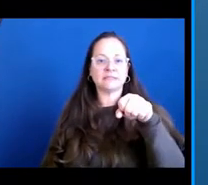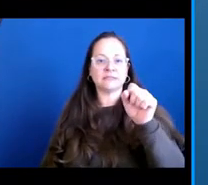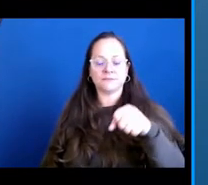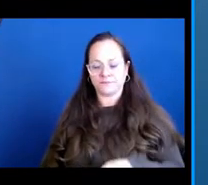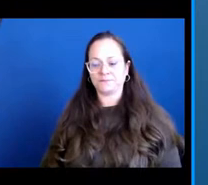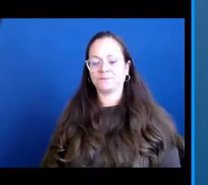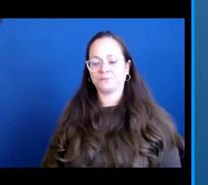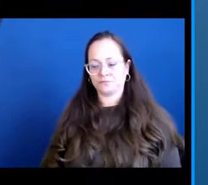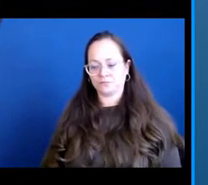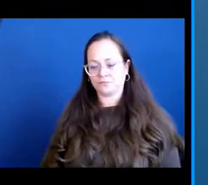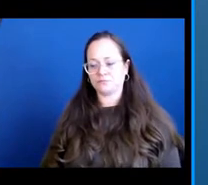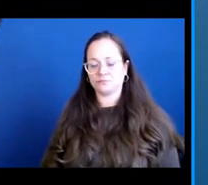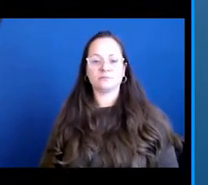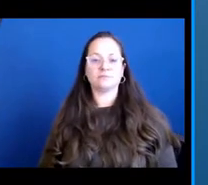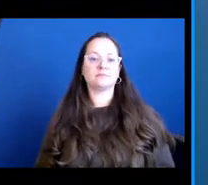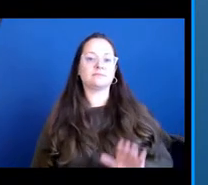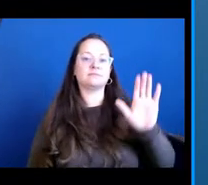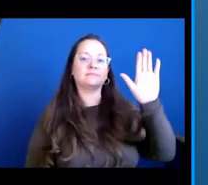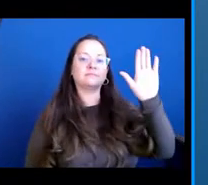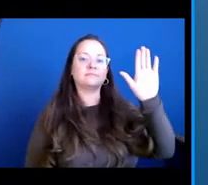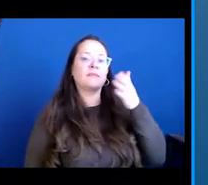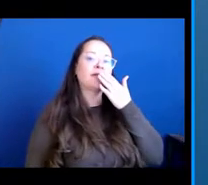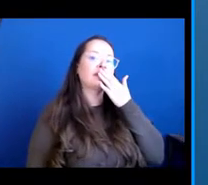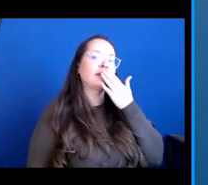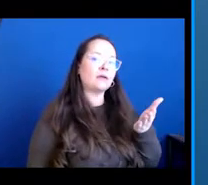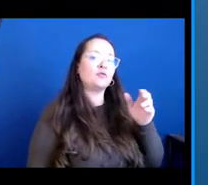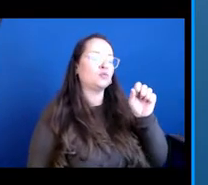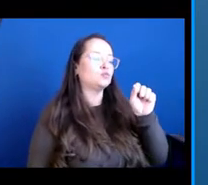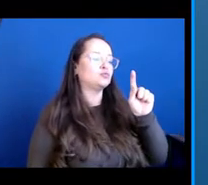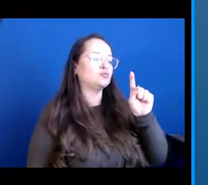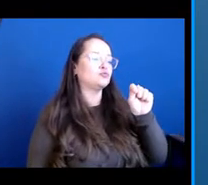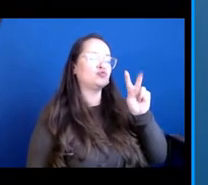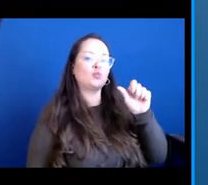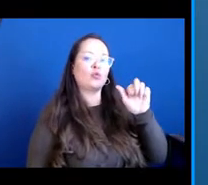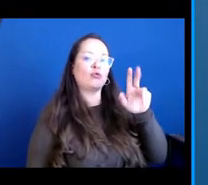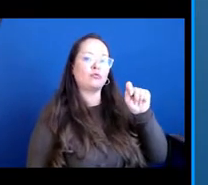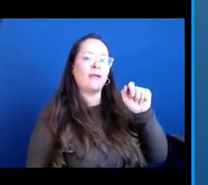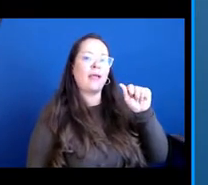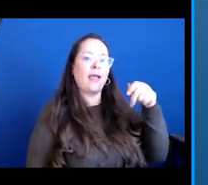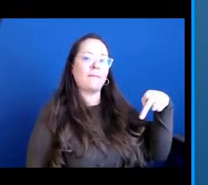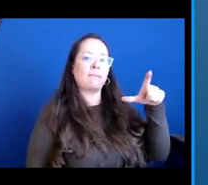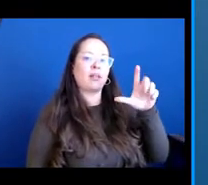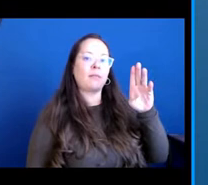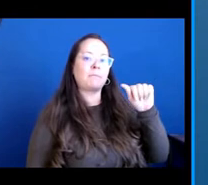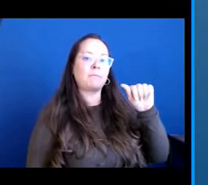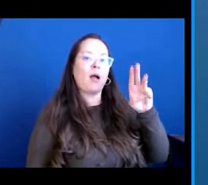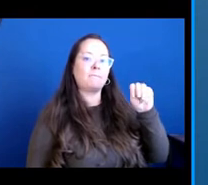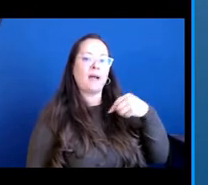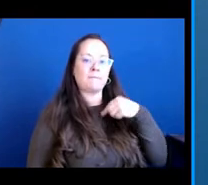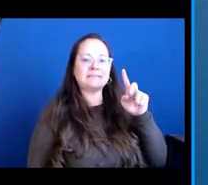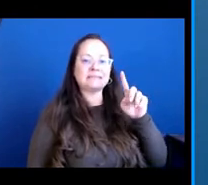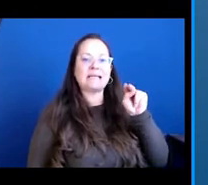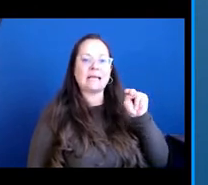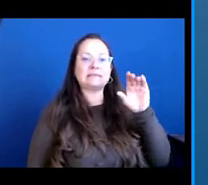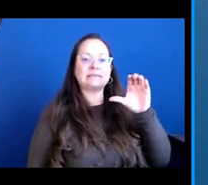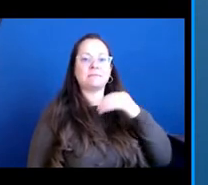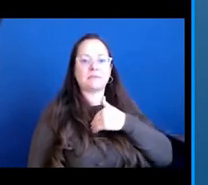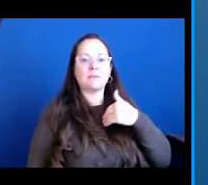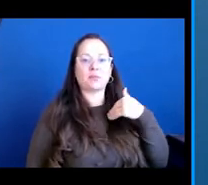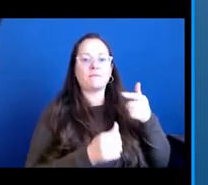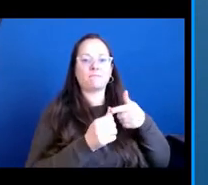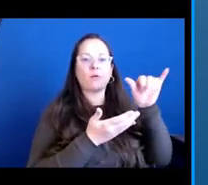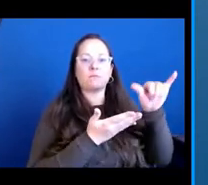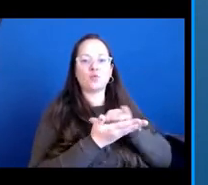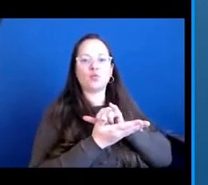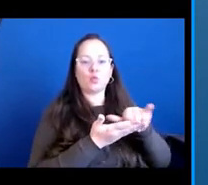thank you um Stuart Applebaum I'm a DNC member from New York the process we've